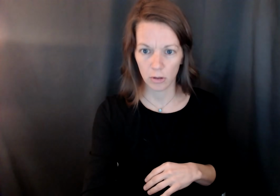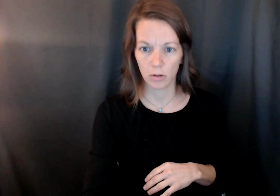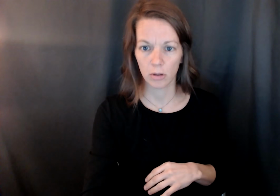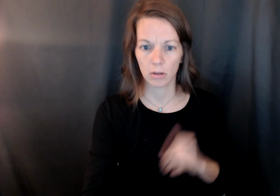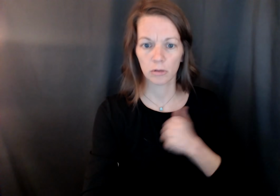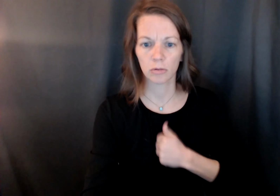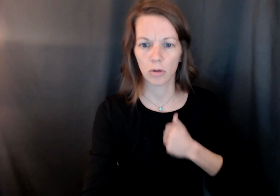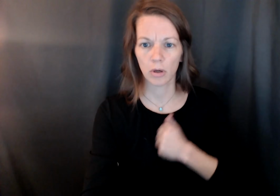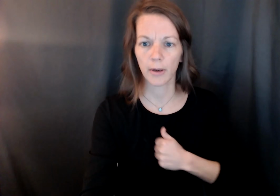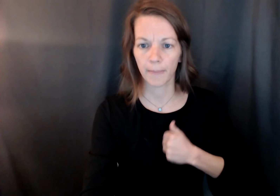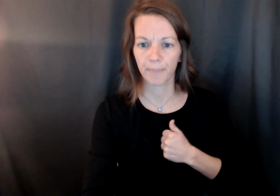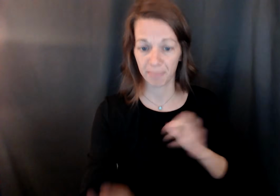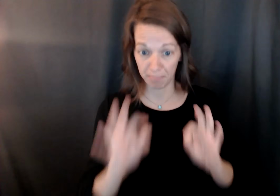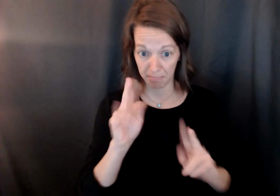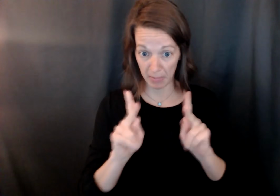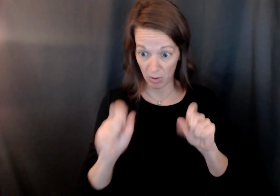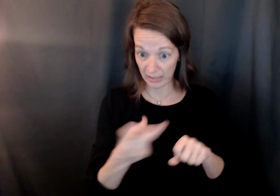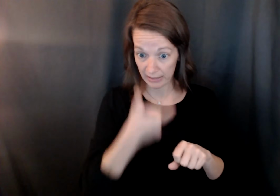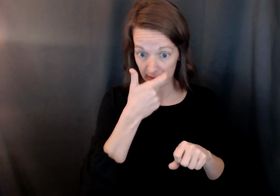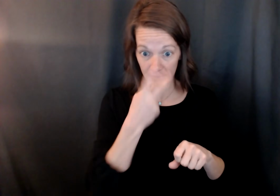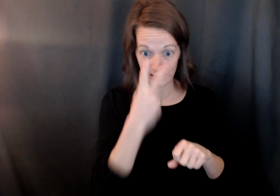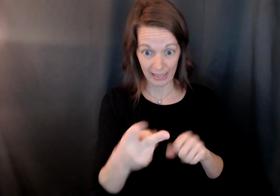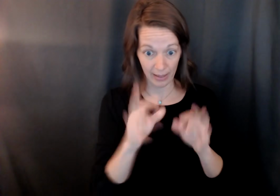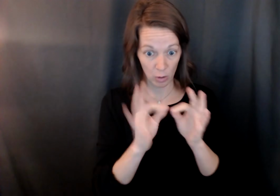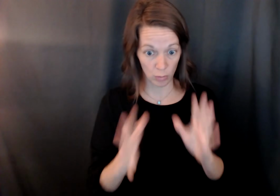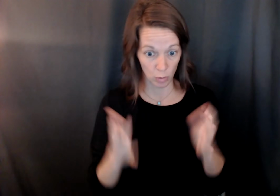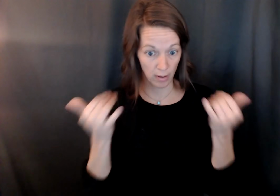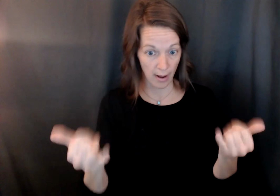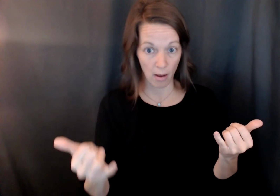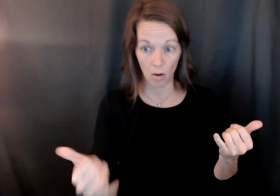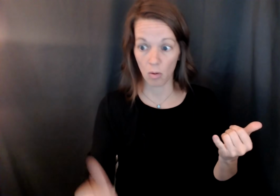Sorry about that. Are people able to see the interpreter now?